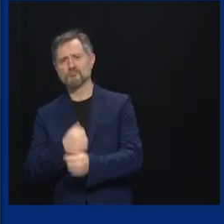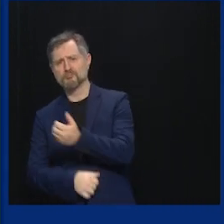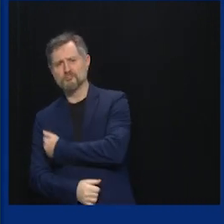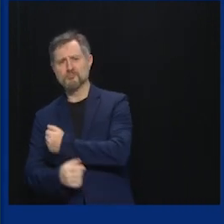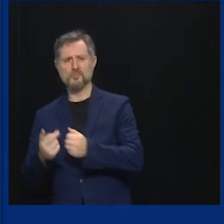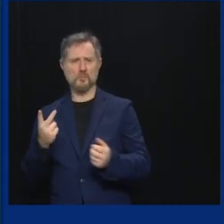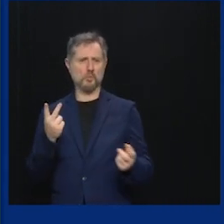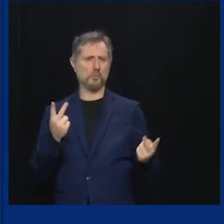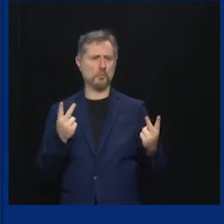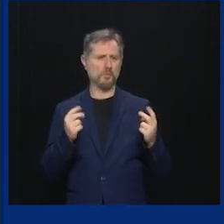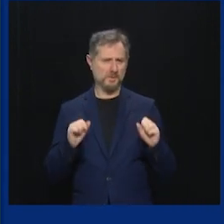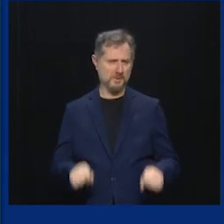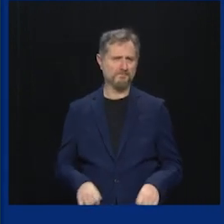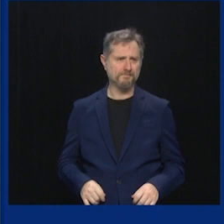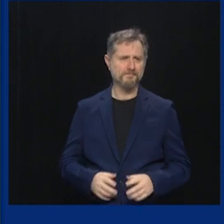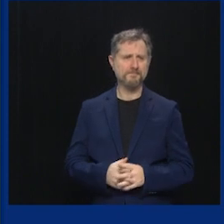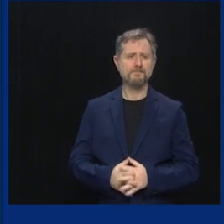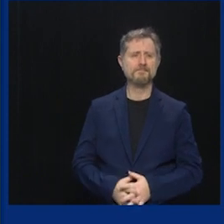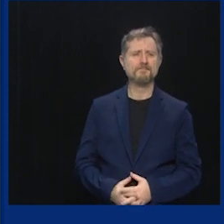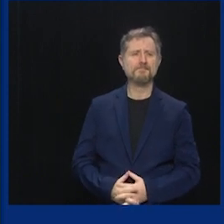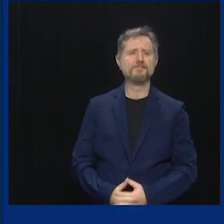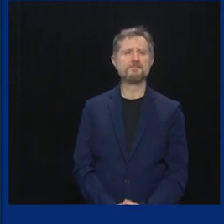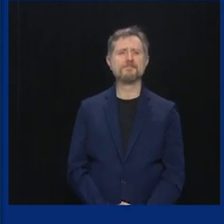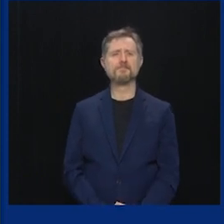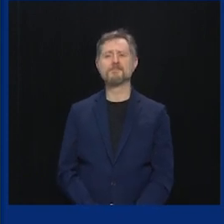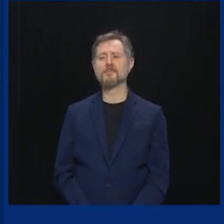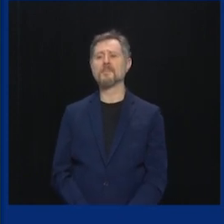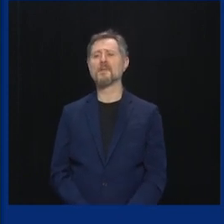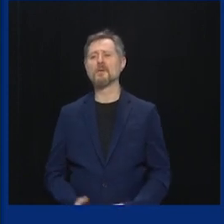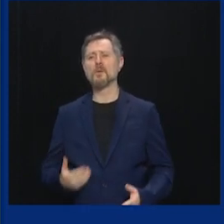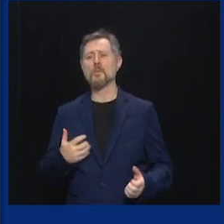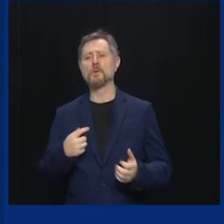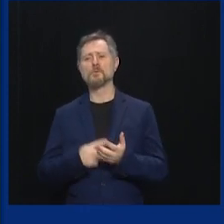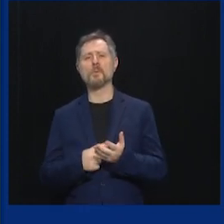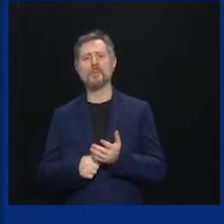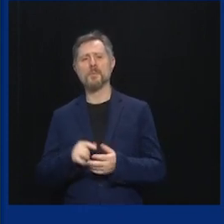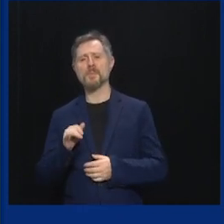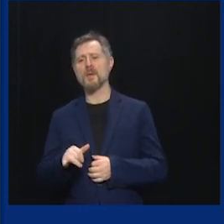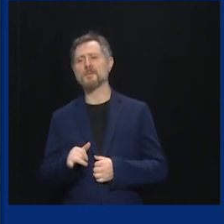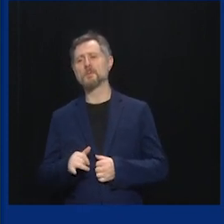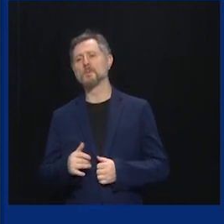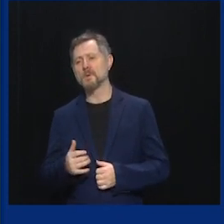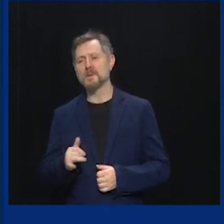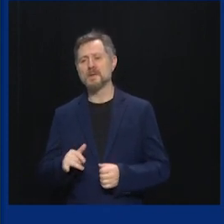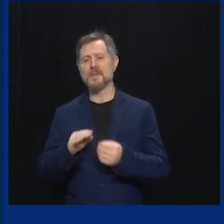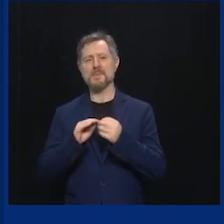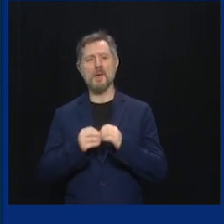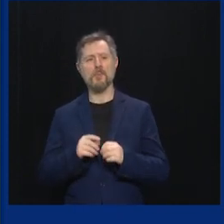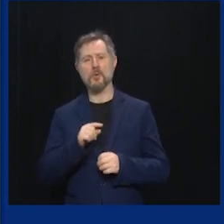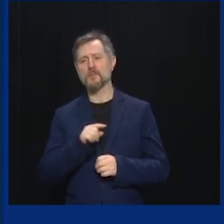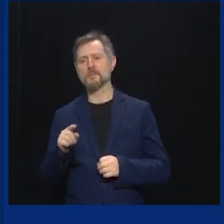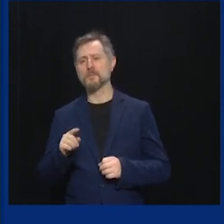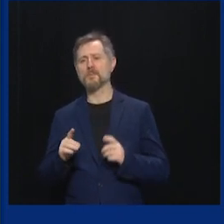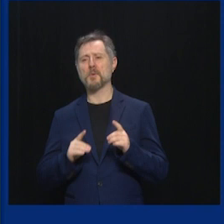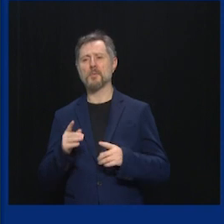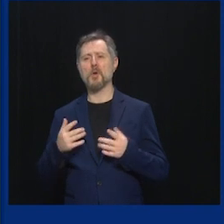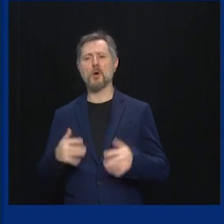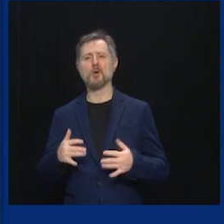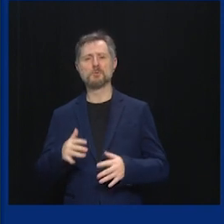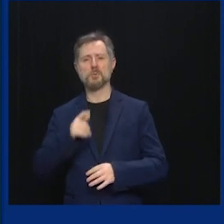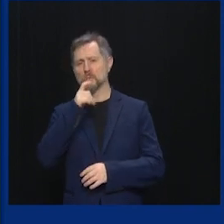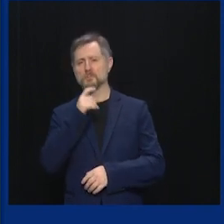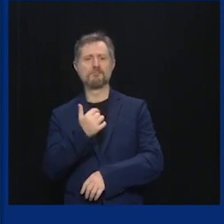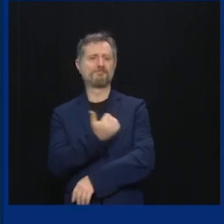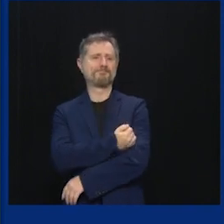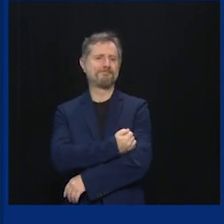So I mentioned the long care facilities. I think I already addressed that. Here's the numbers on how many people had been vaccinated